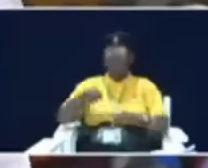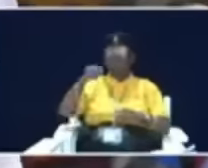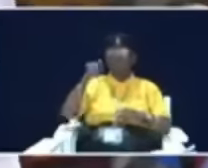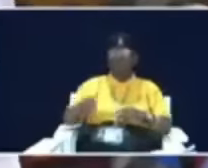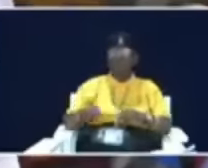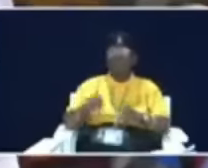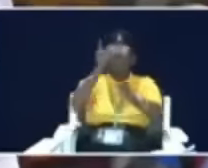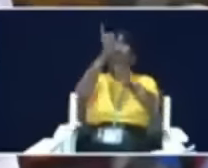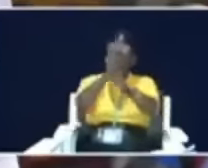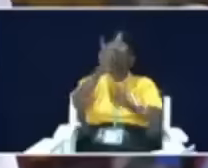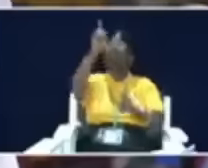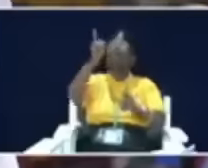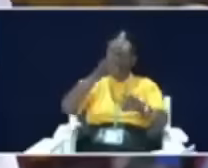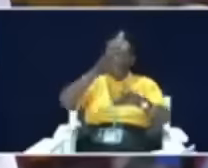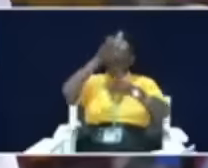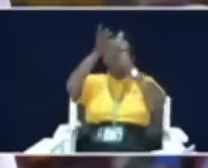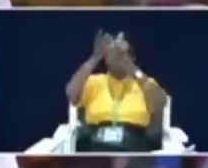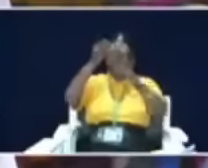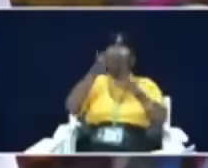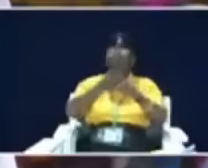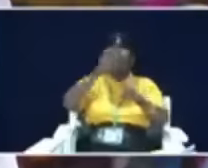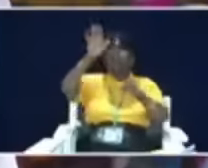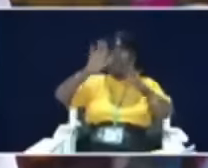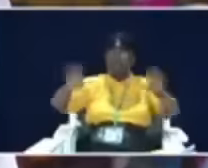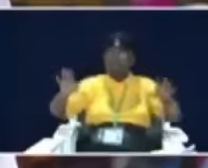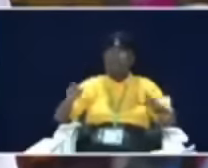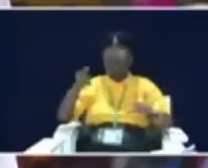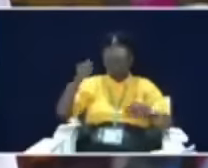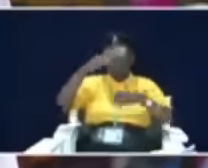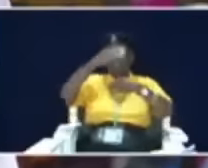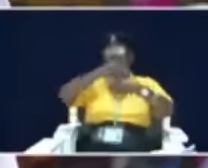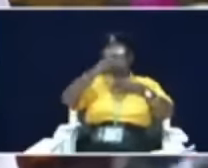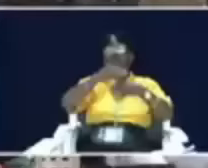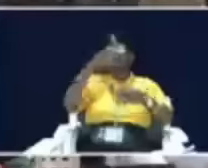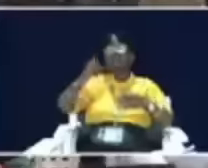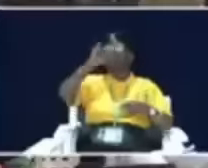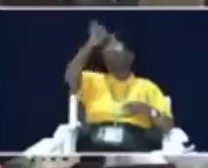Just one shout from his children, and the wall of Jericho came tumbling down.